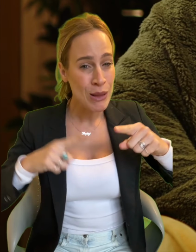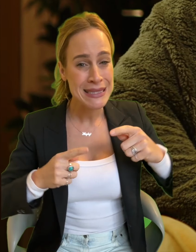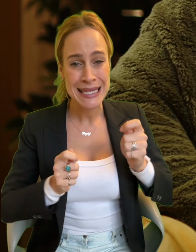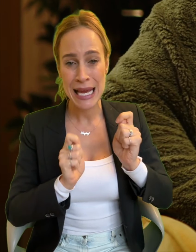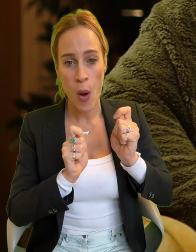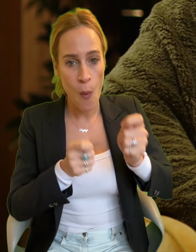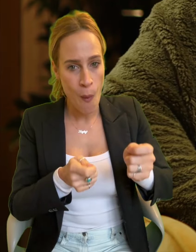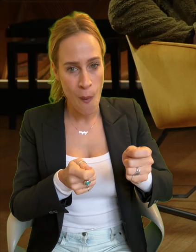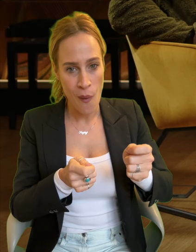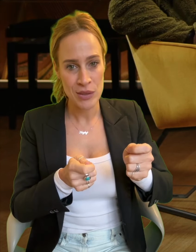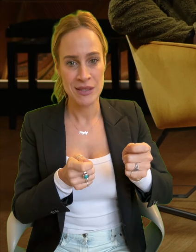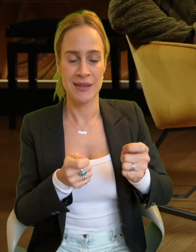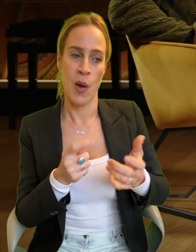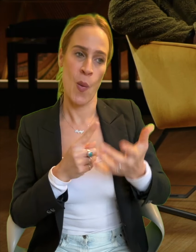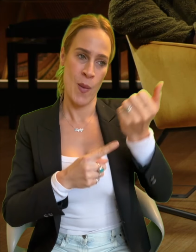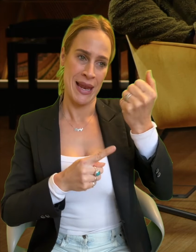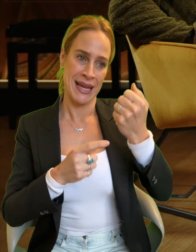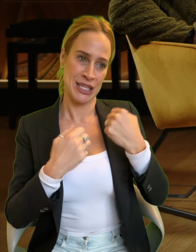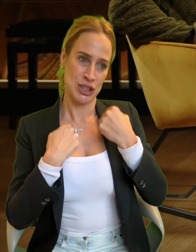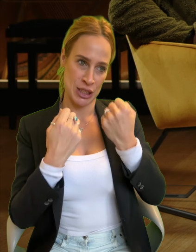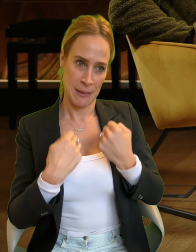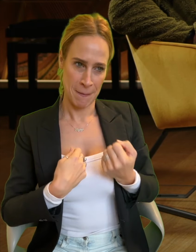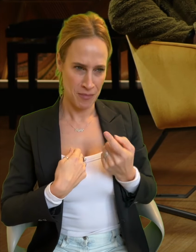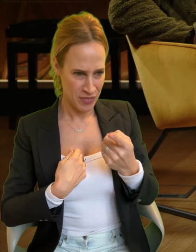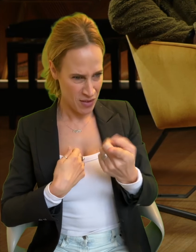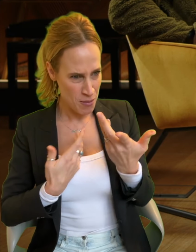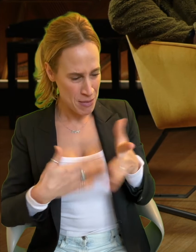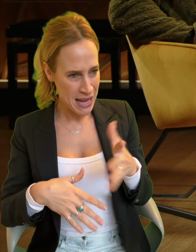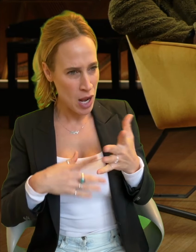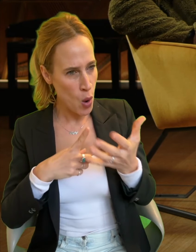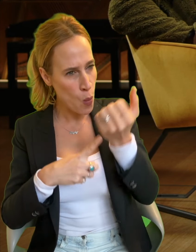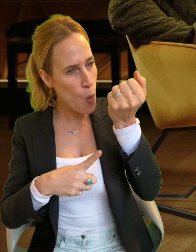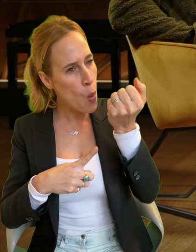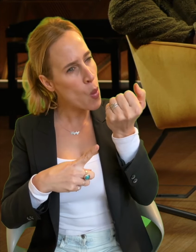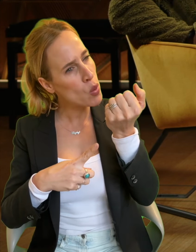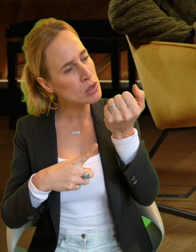Multi-award-winning gym. It's you've won awards for your efforts in